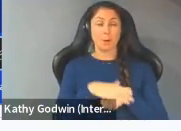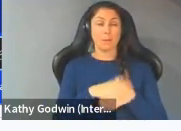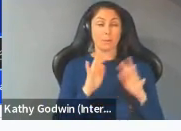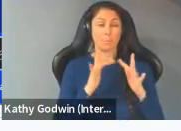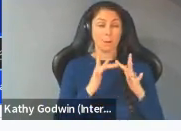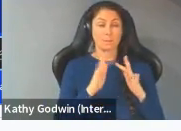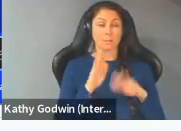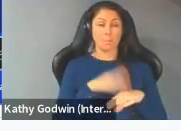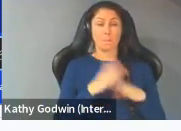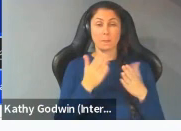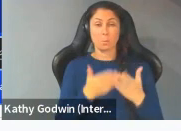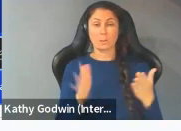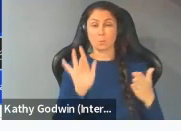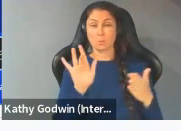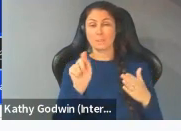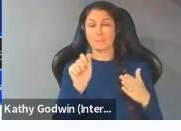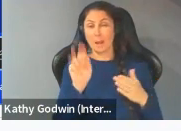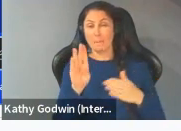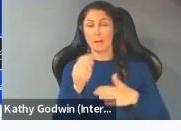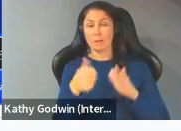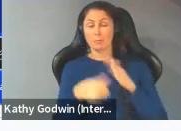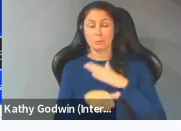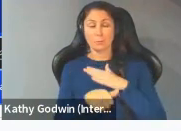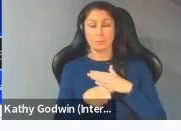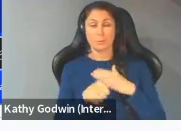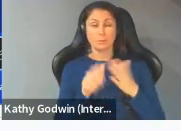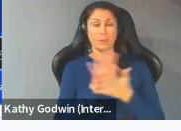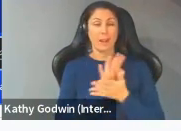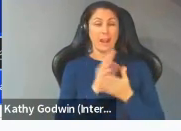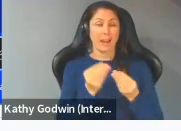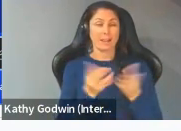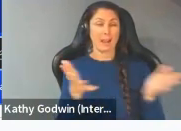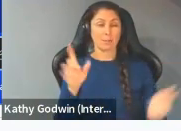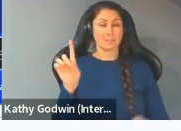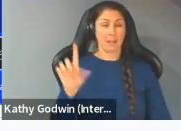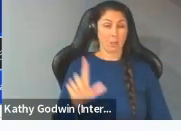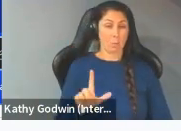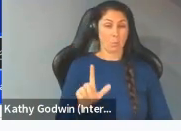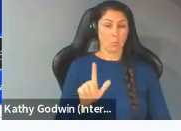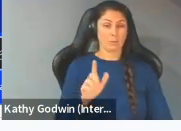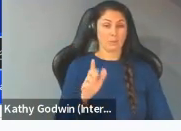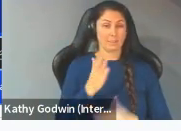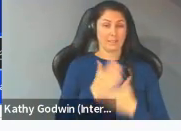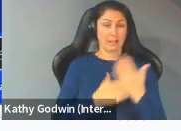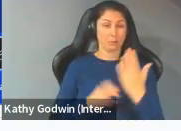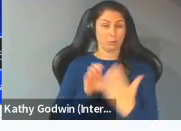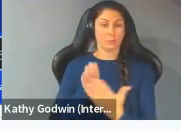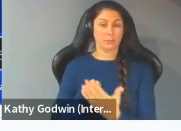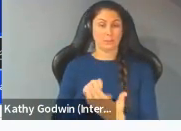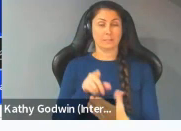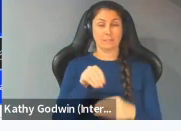on the resources tab under handouts and downloads section. And it's